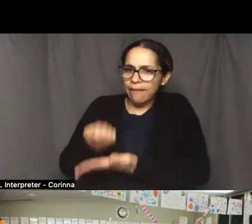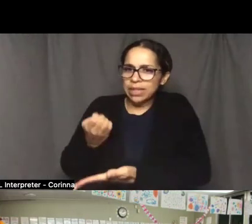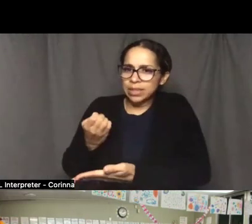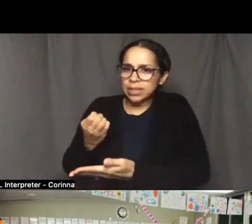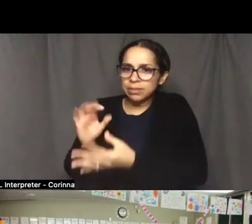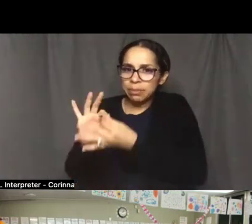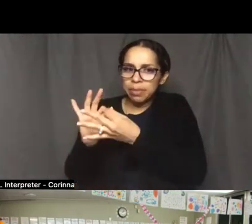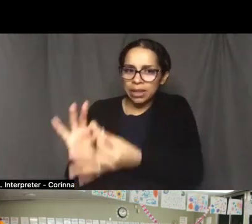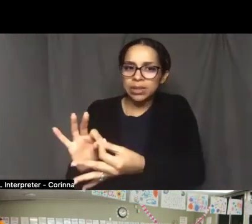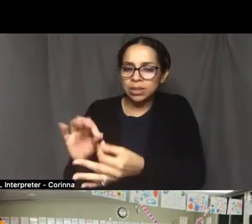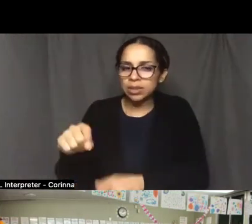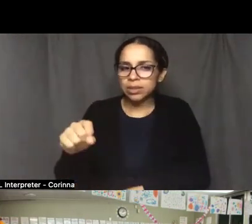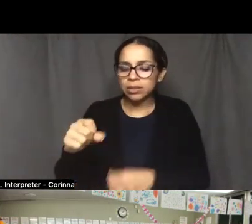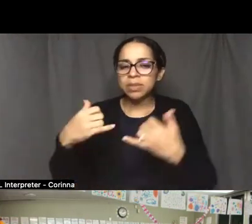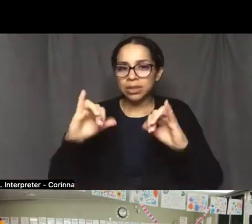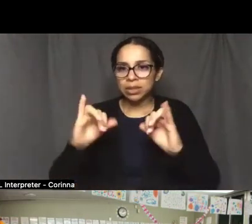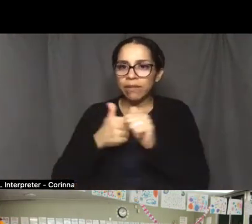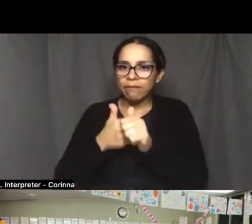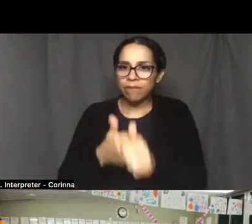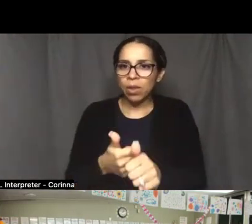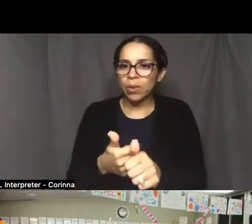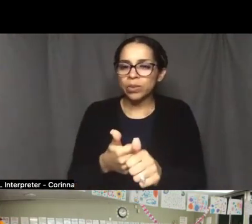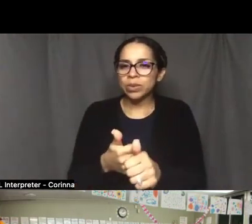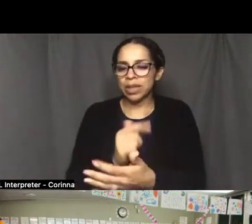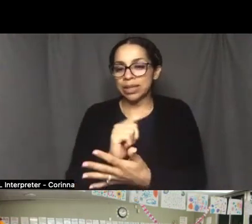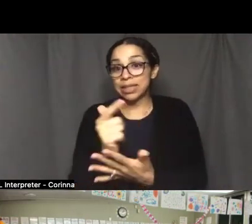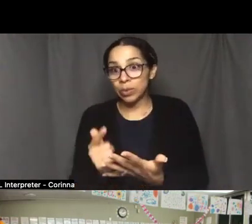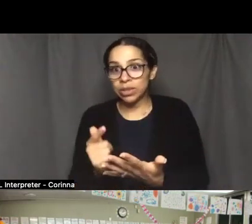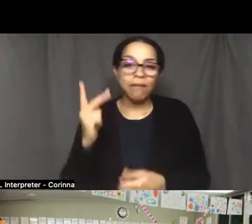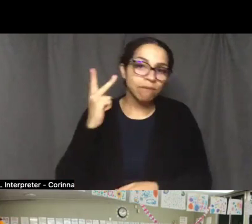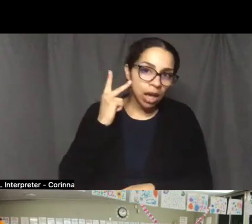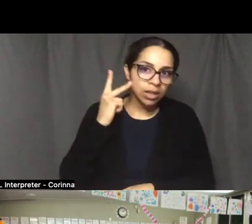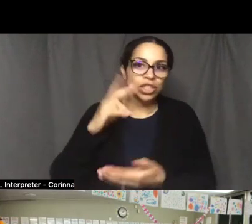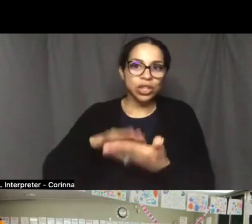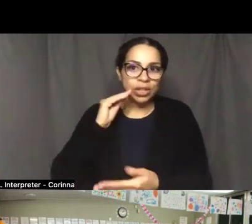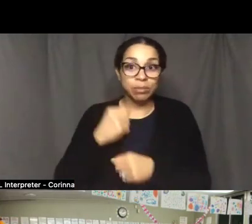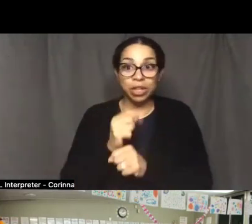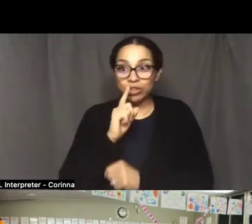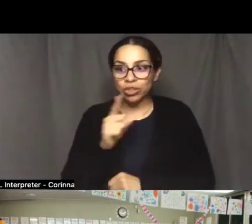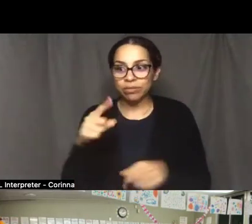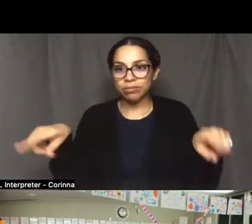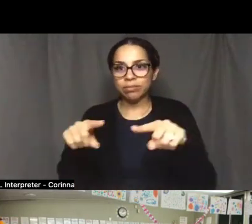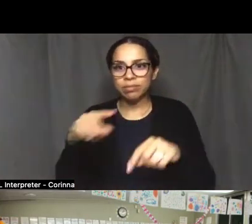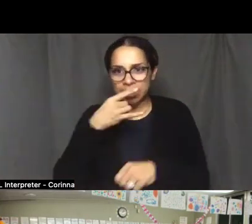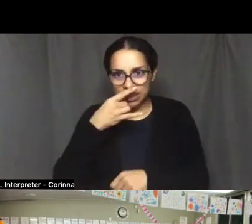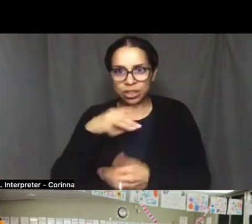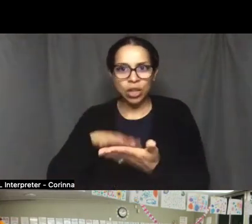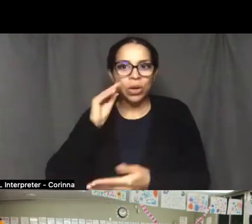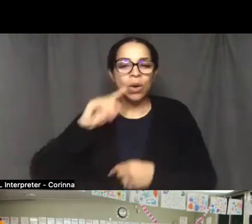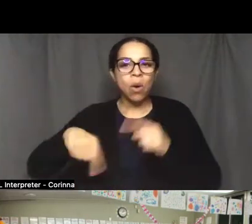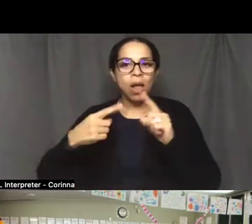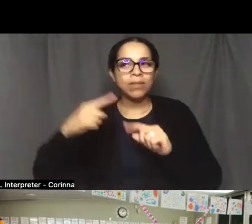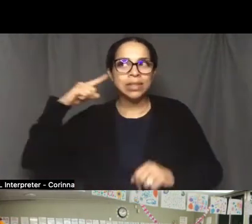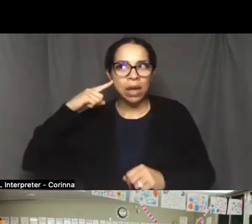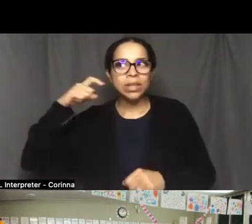also still follows a scope and sequence of phonics learning, so the kids make sure they learn all of the sounds that they need to know so that they can